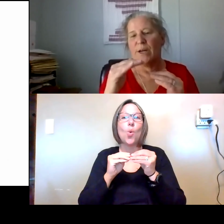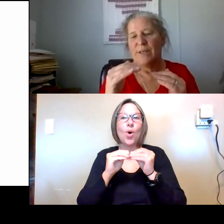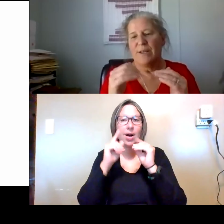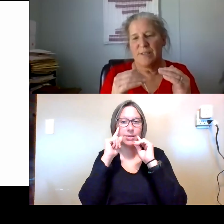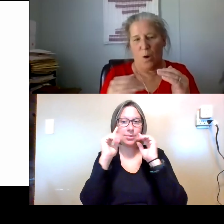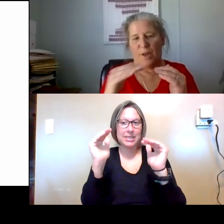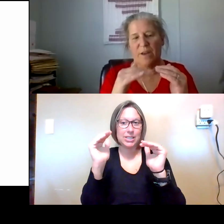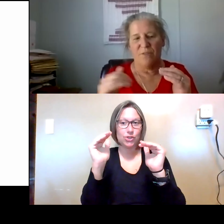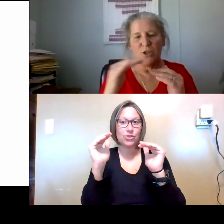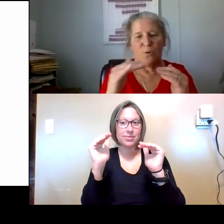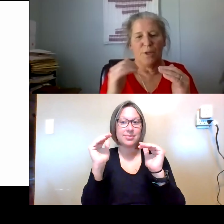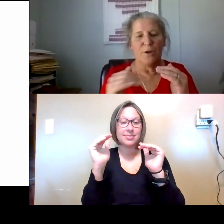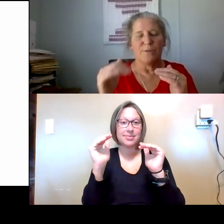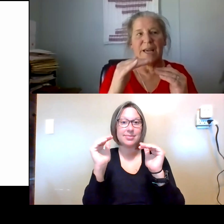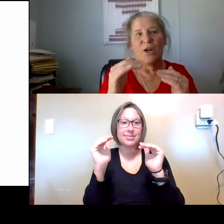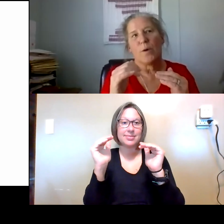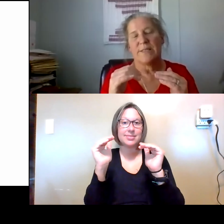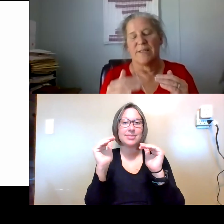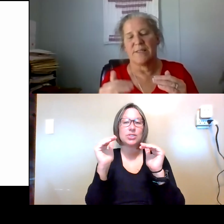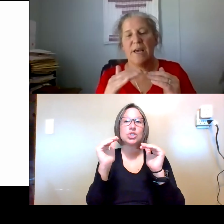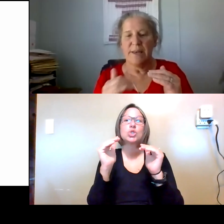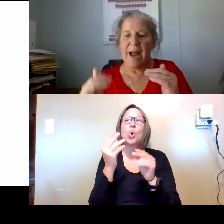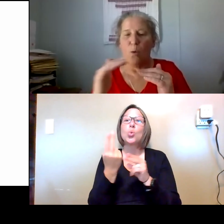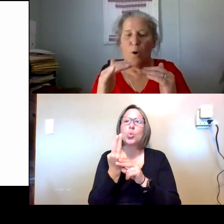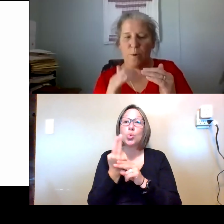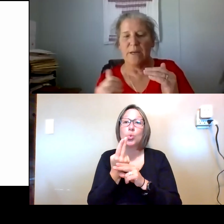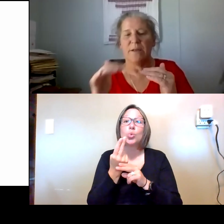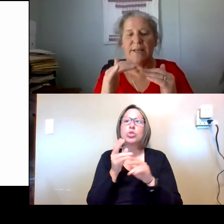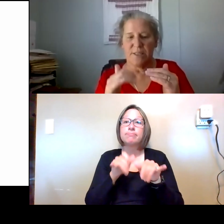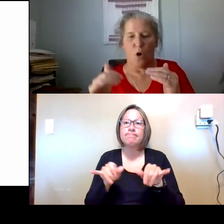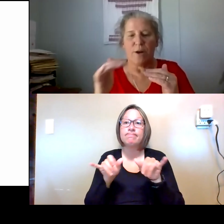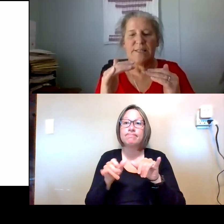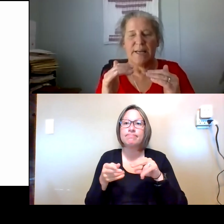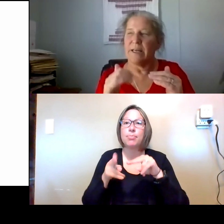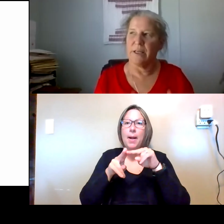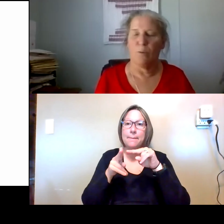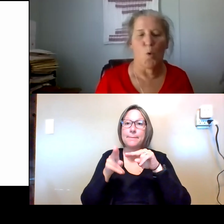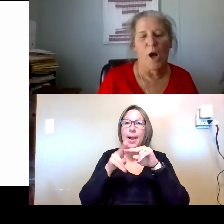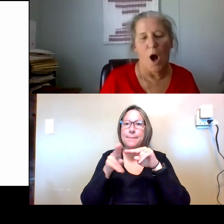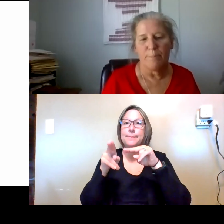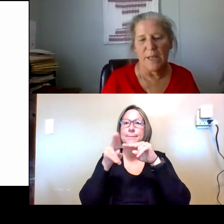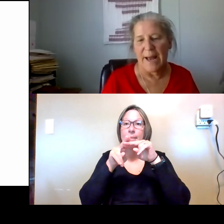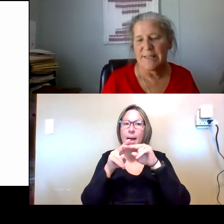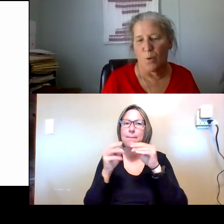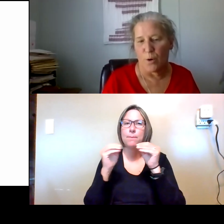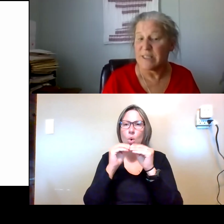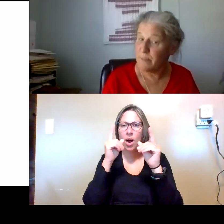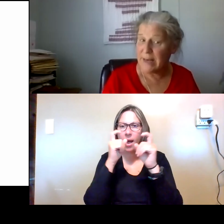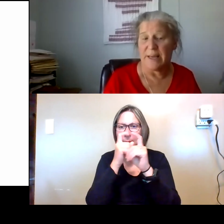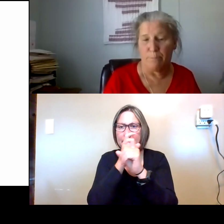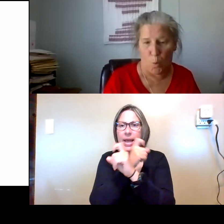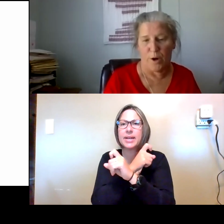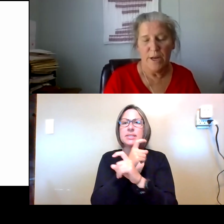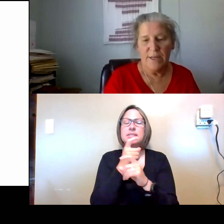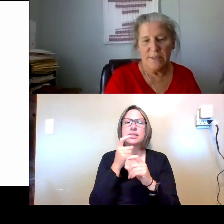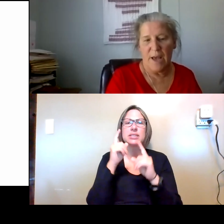now. So the conventional use increases. Now we're really starting to get a little more complex and we're